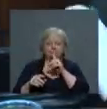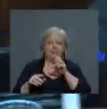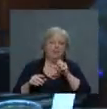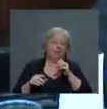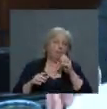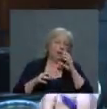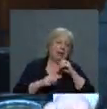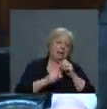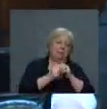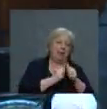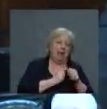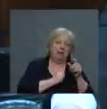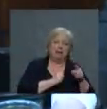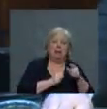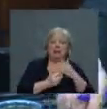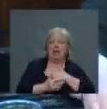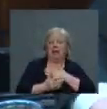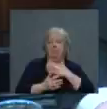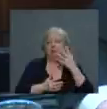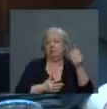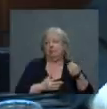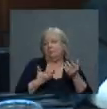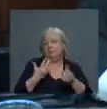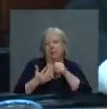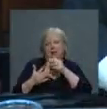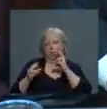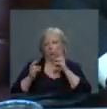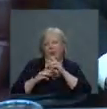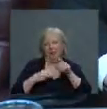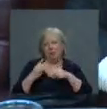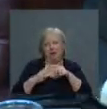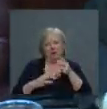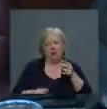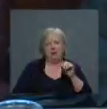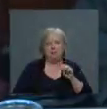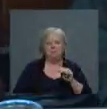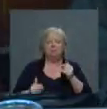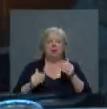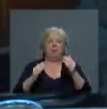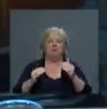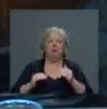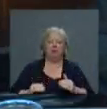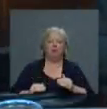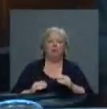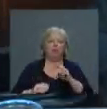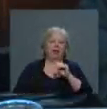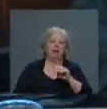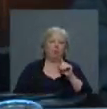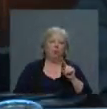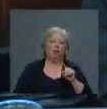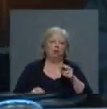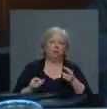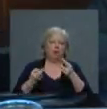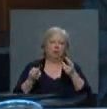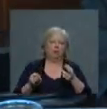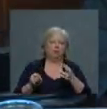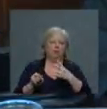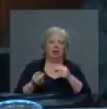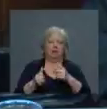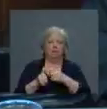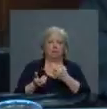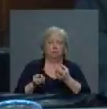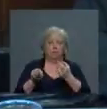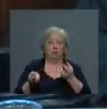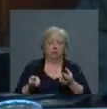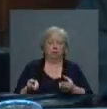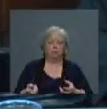we'll not worry about him. Okay. We can now move on to the M1 resolutions and the first